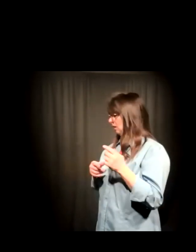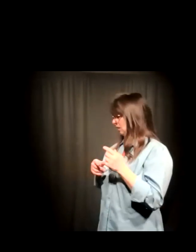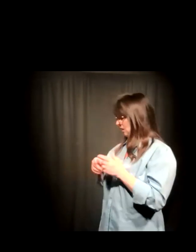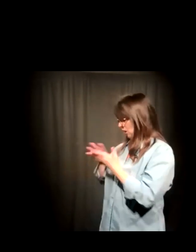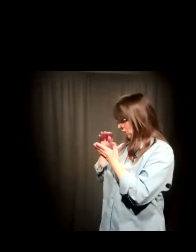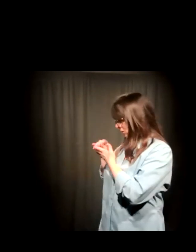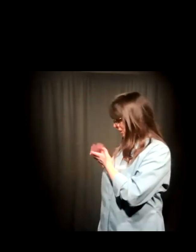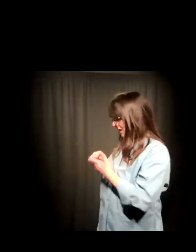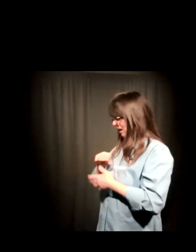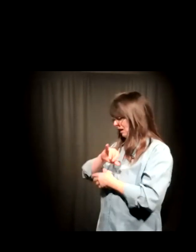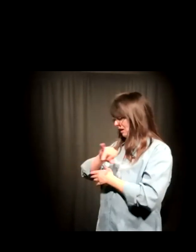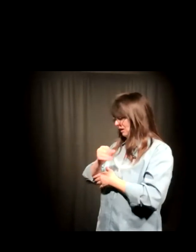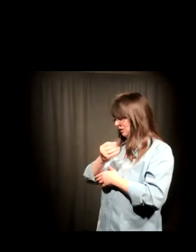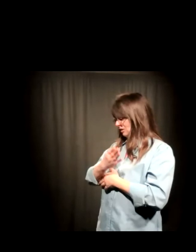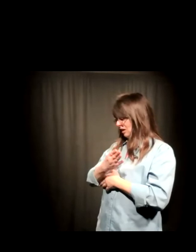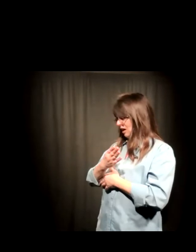days.